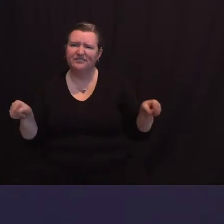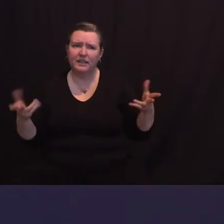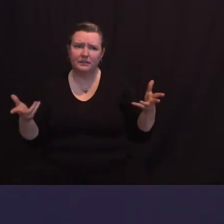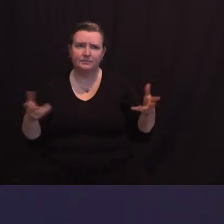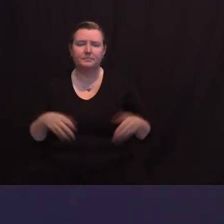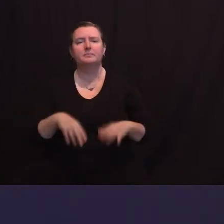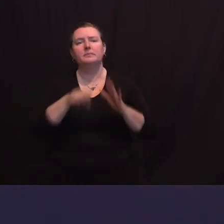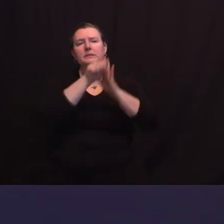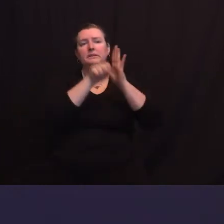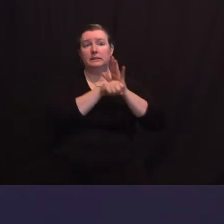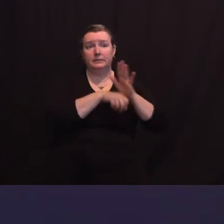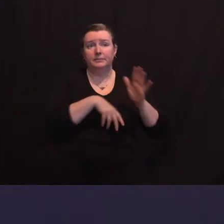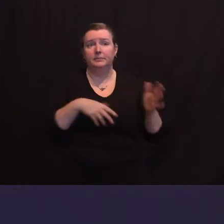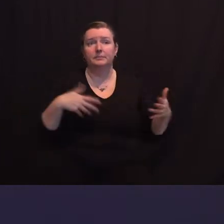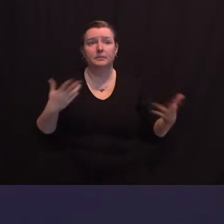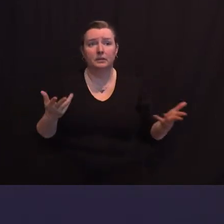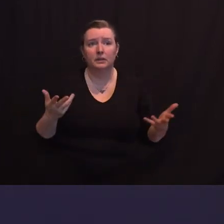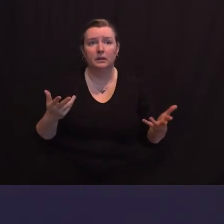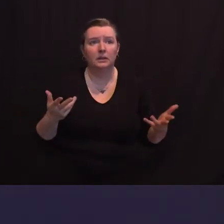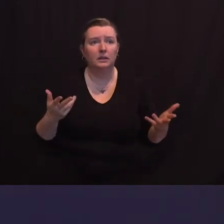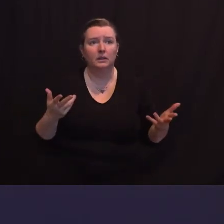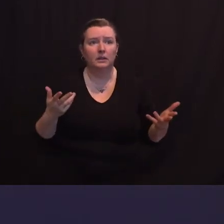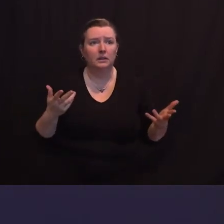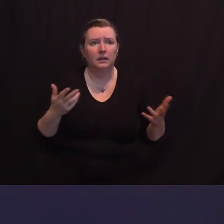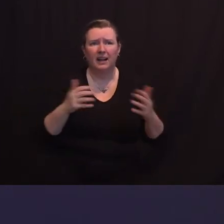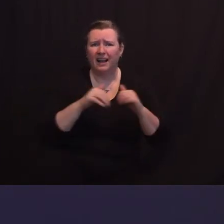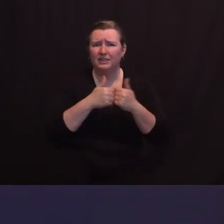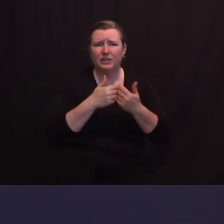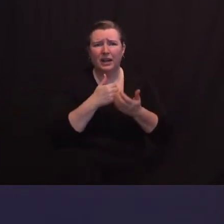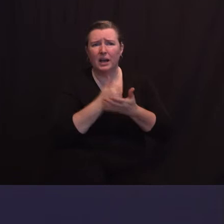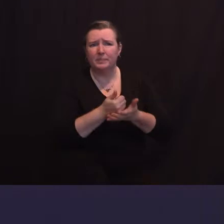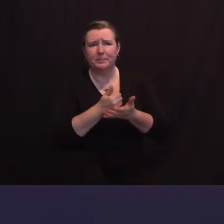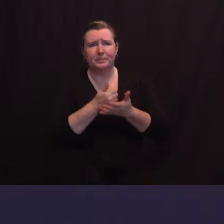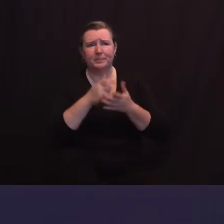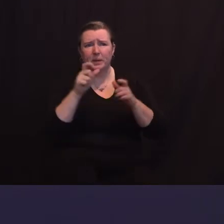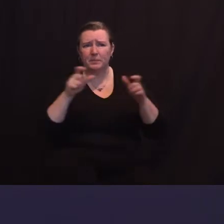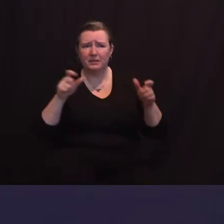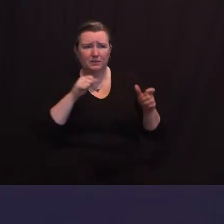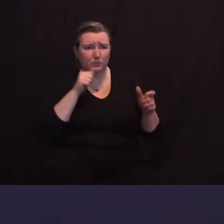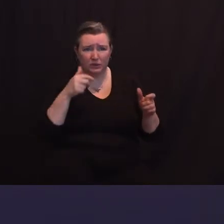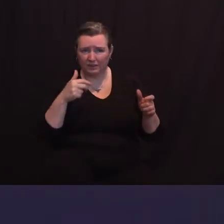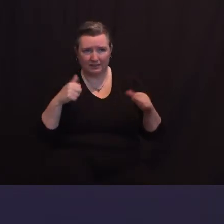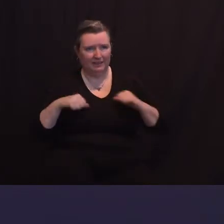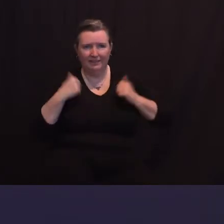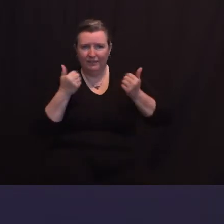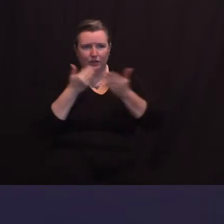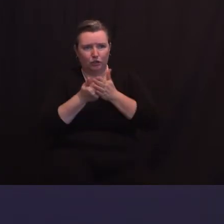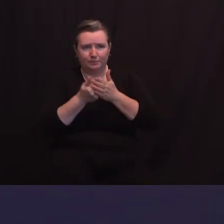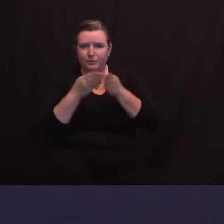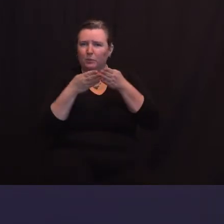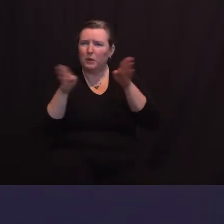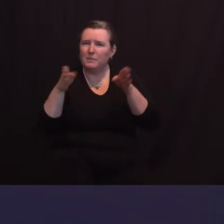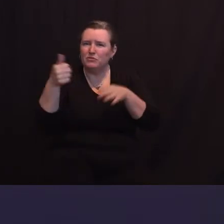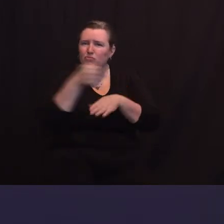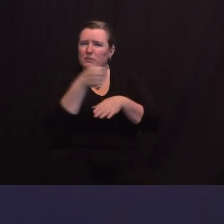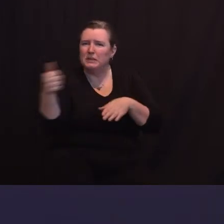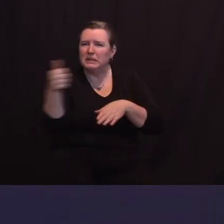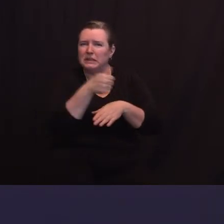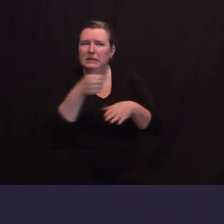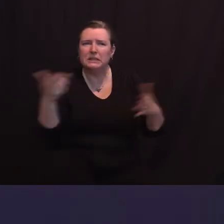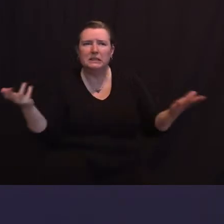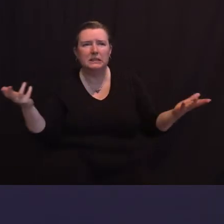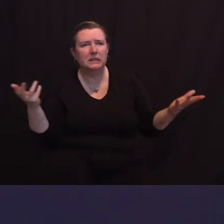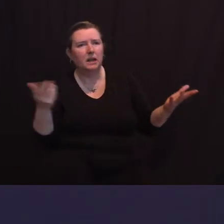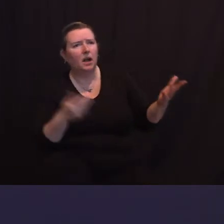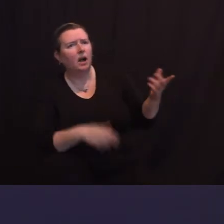so to get the access link to get to public transportation to get to a site? And then my last question. So, sorry, those are folks who do